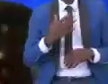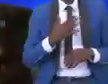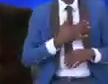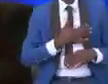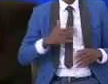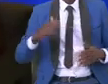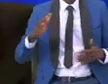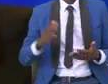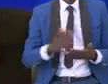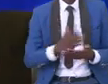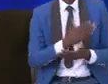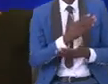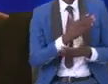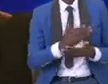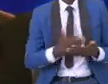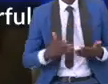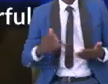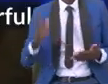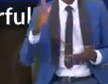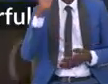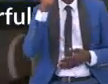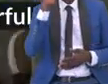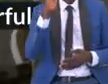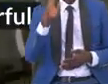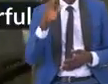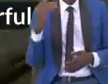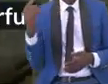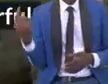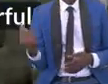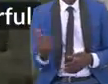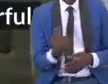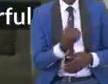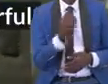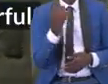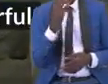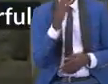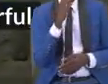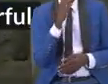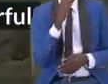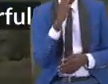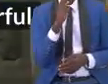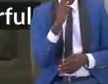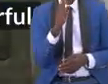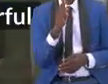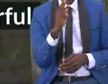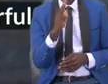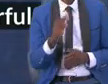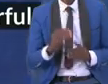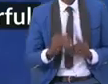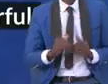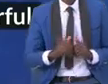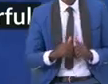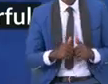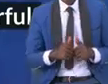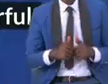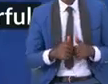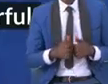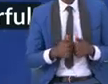shall ever be. Yeah, how marvelous,